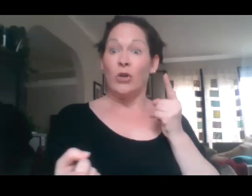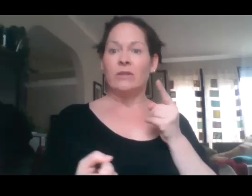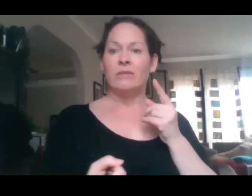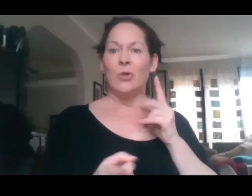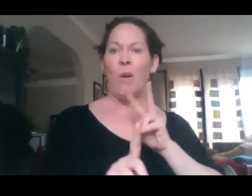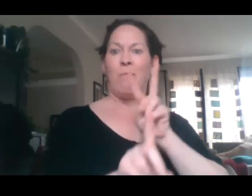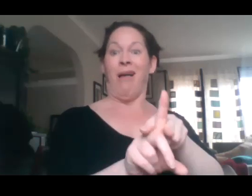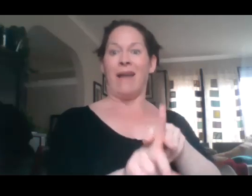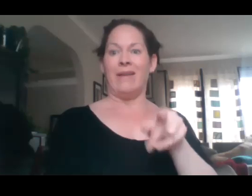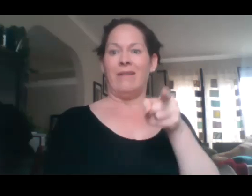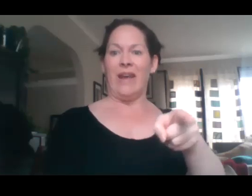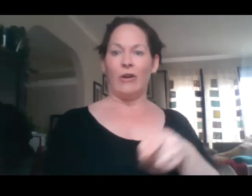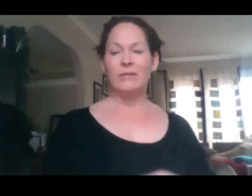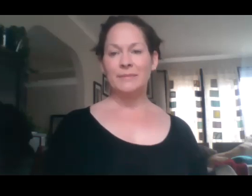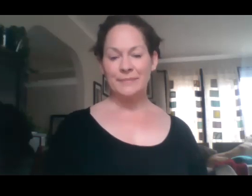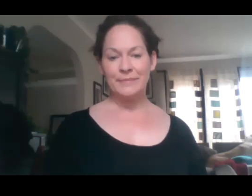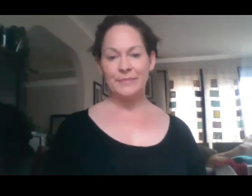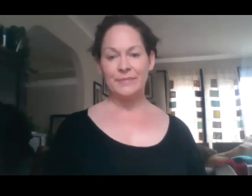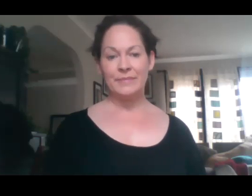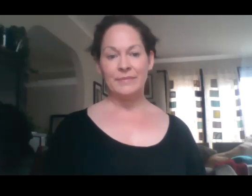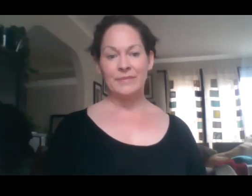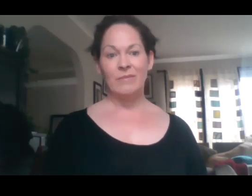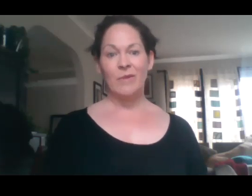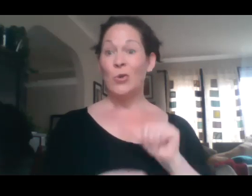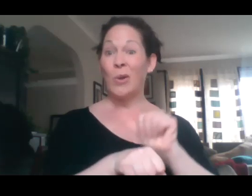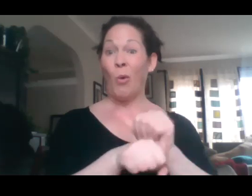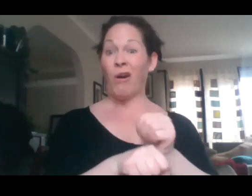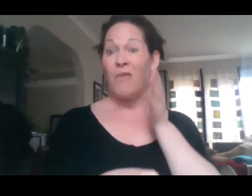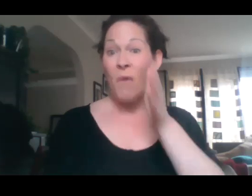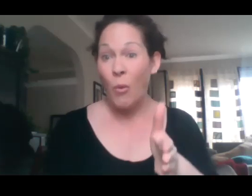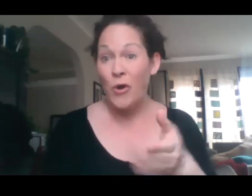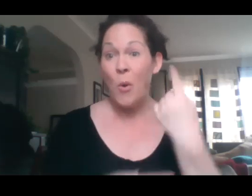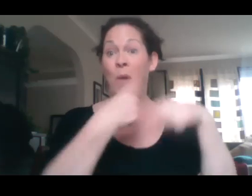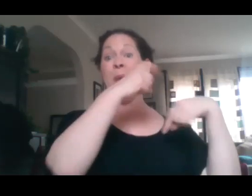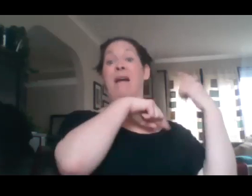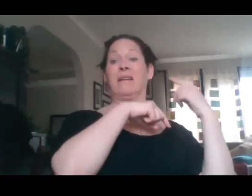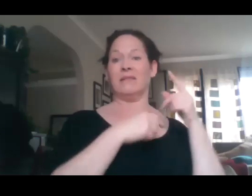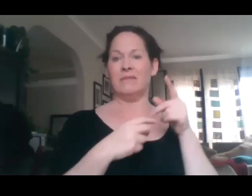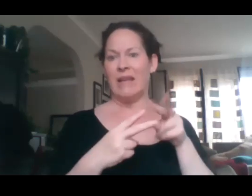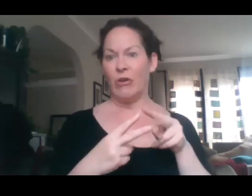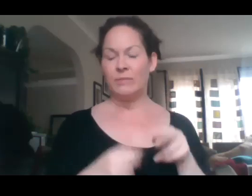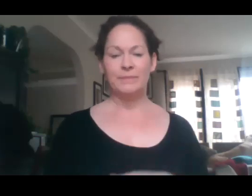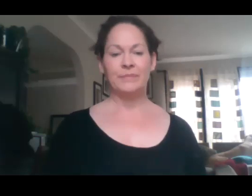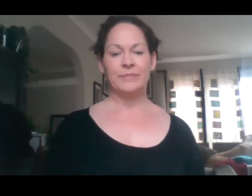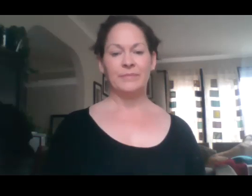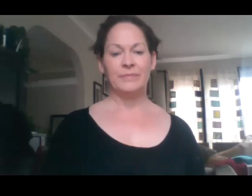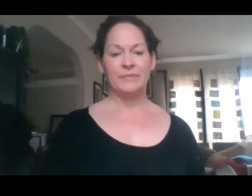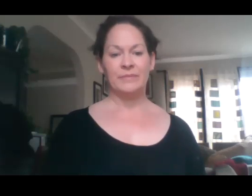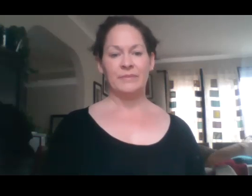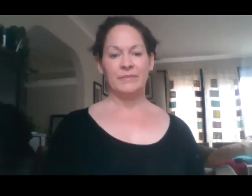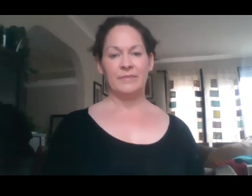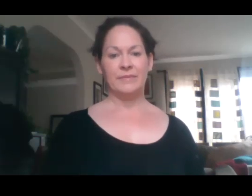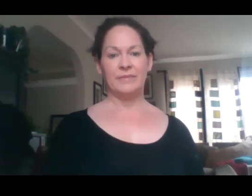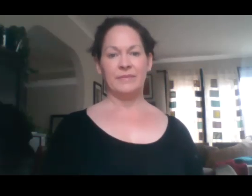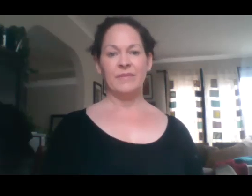so that we can go backwards here. And we're going to have to invent the inverse, because right now we don't have